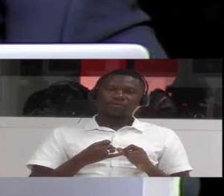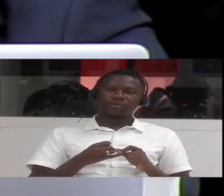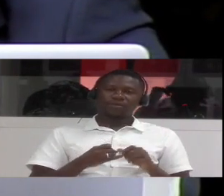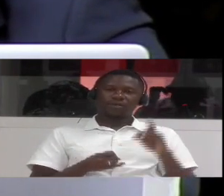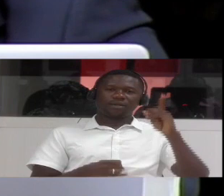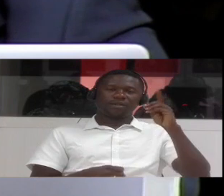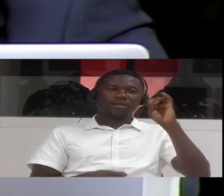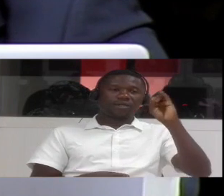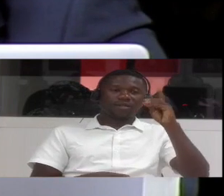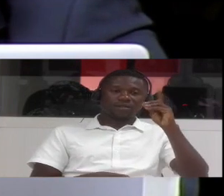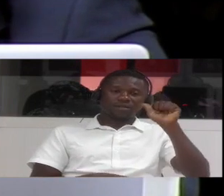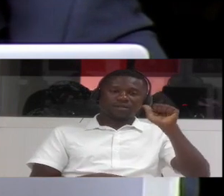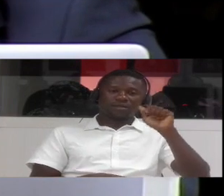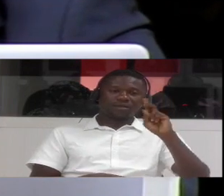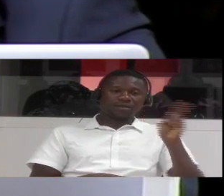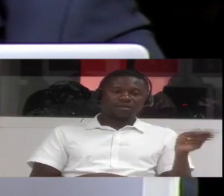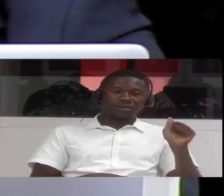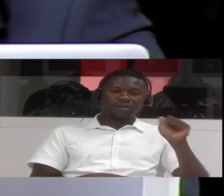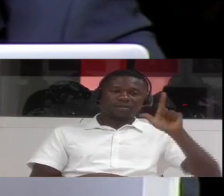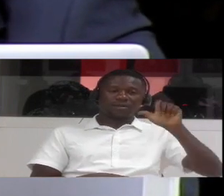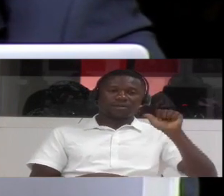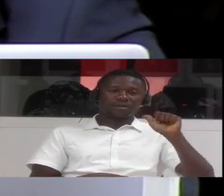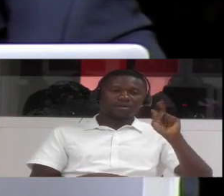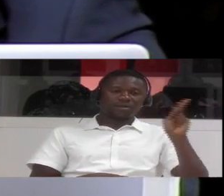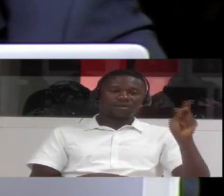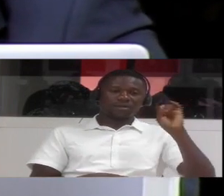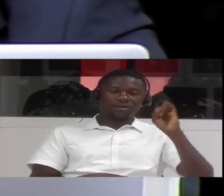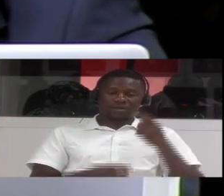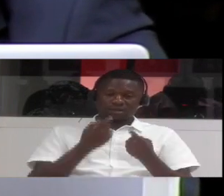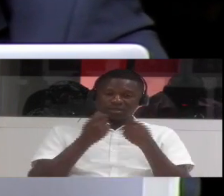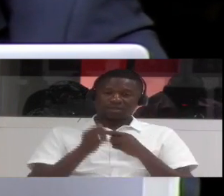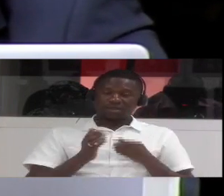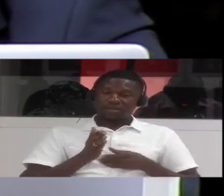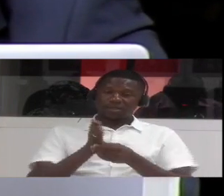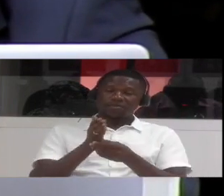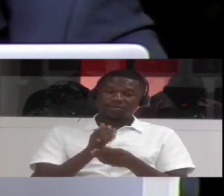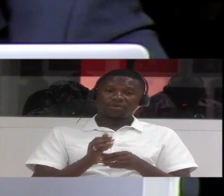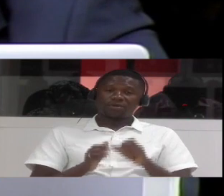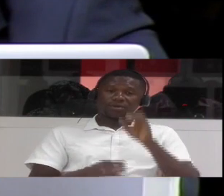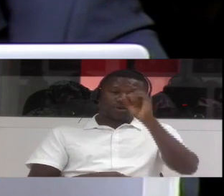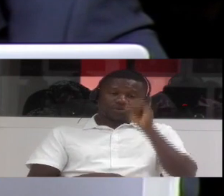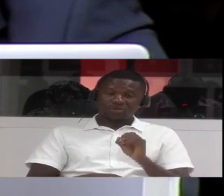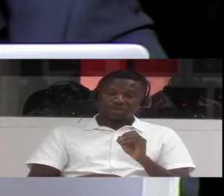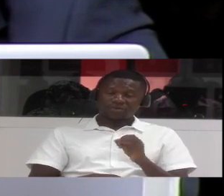did Halake again, the managing director for the Daily Observer? Yes, did.